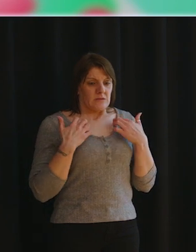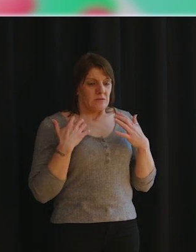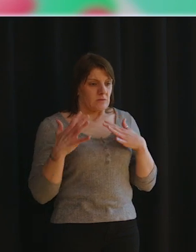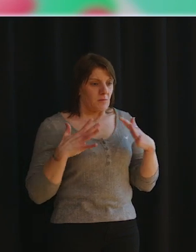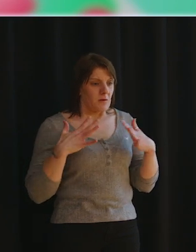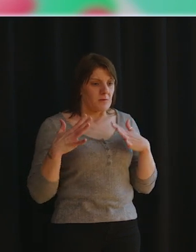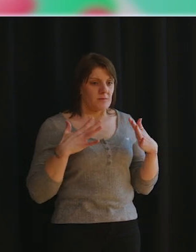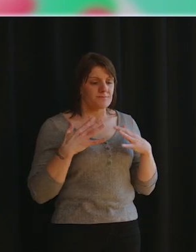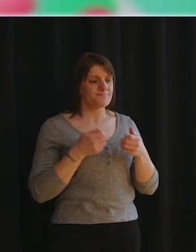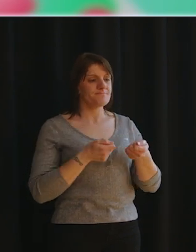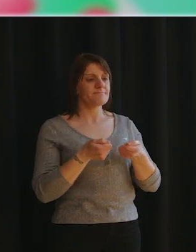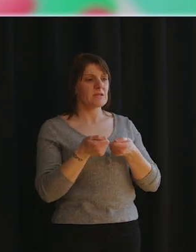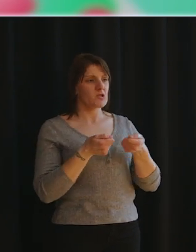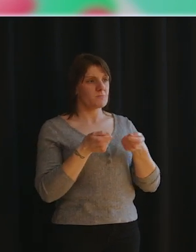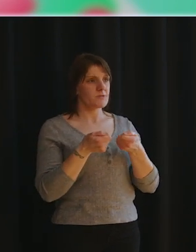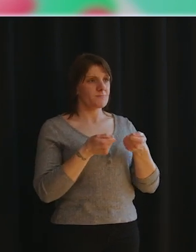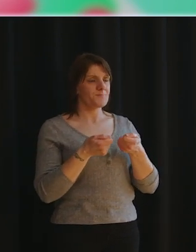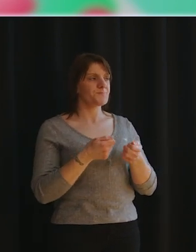management.